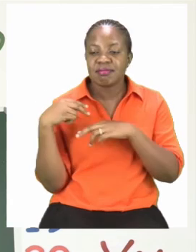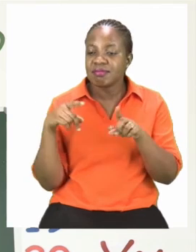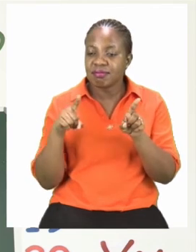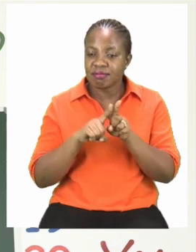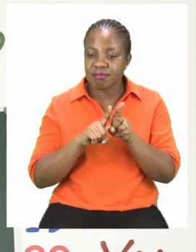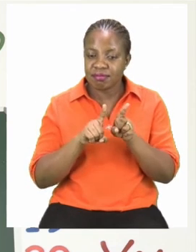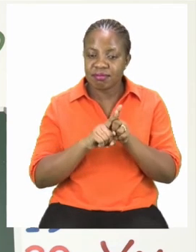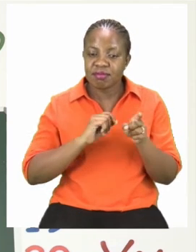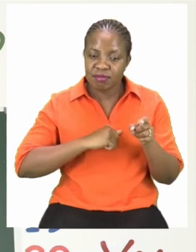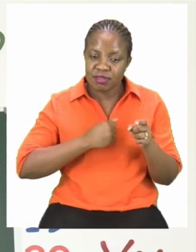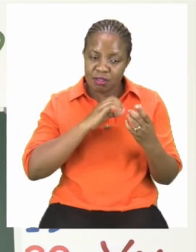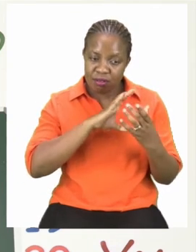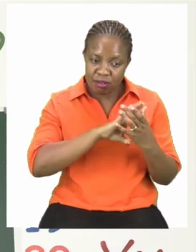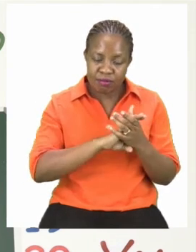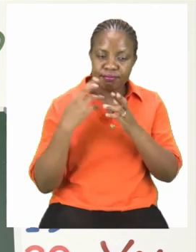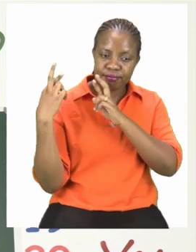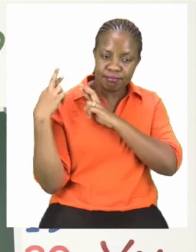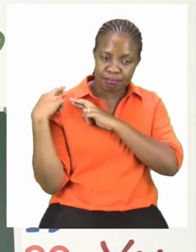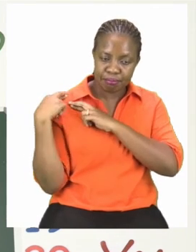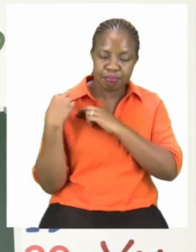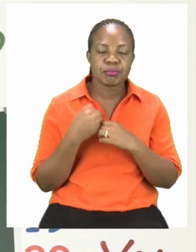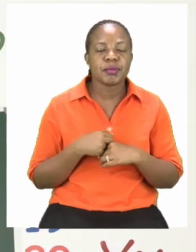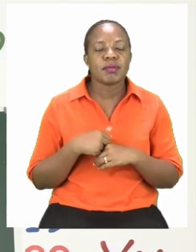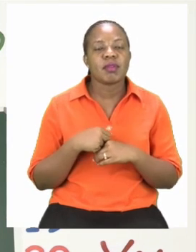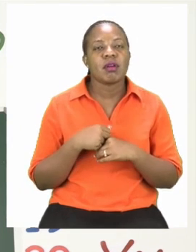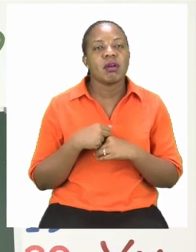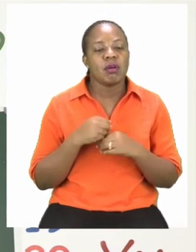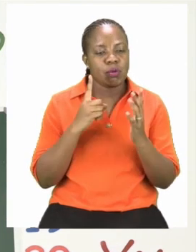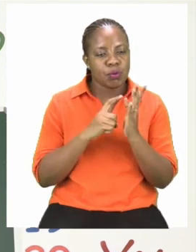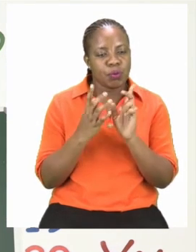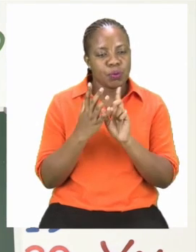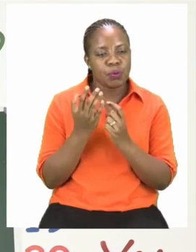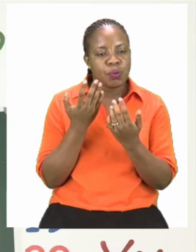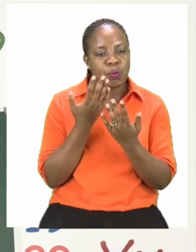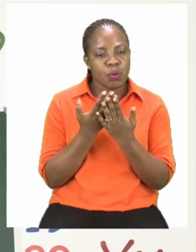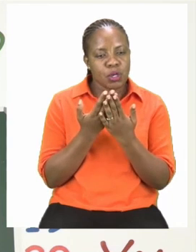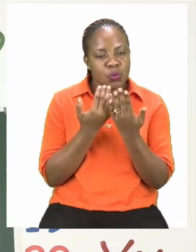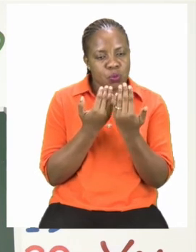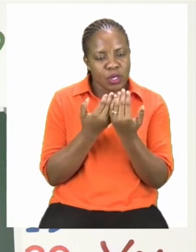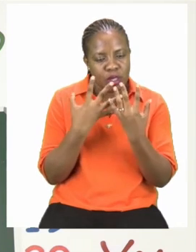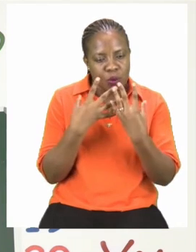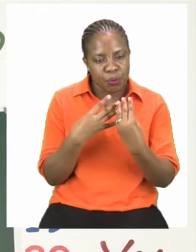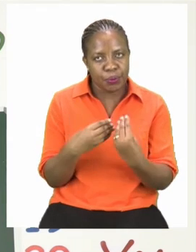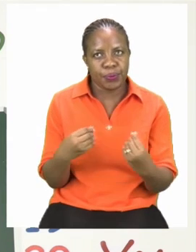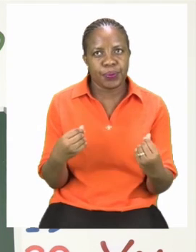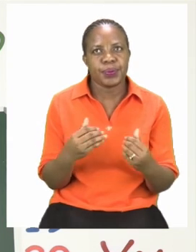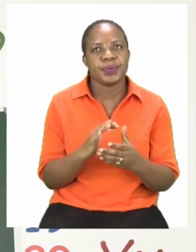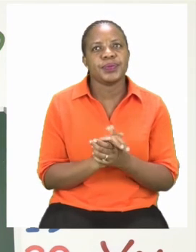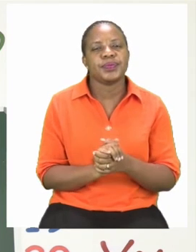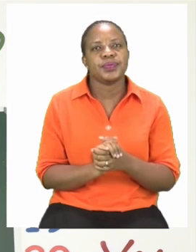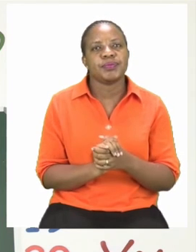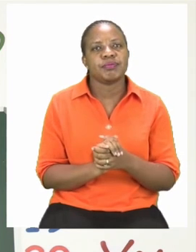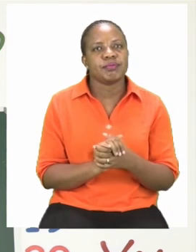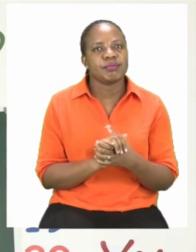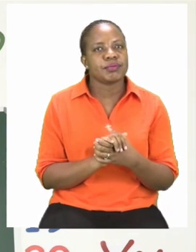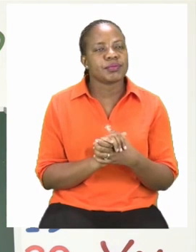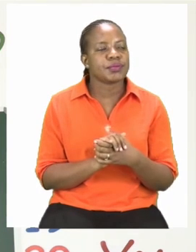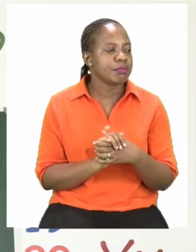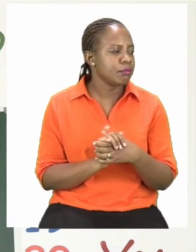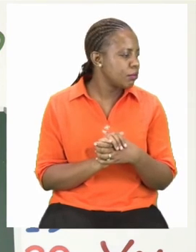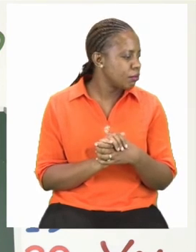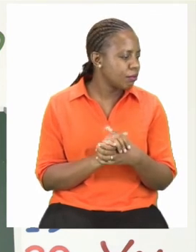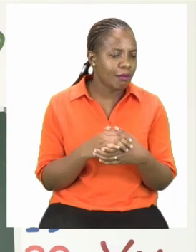you do the halving. Let's now take a look at the second part of our exercise. The